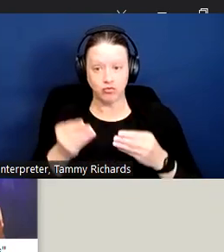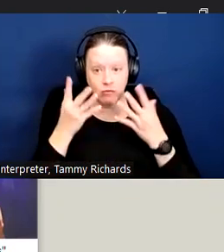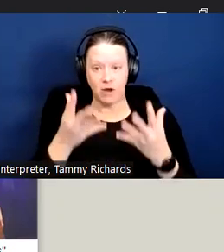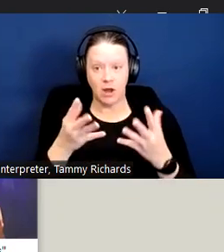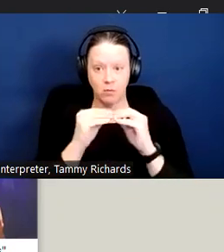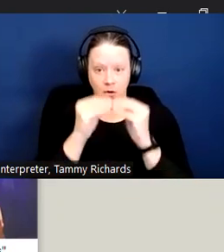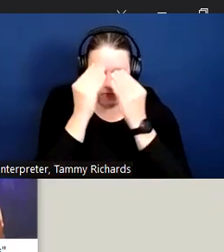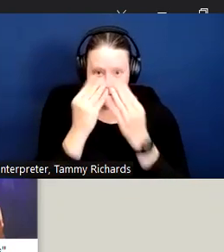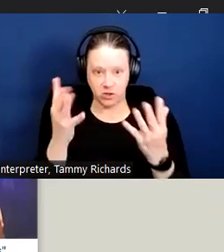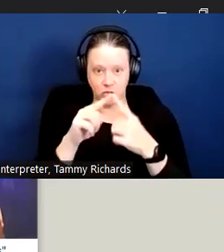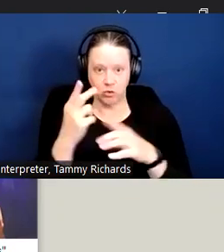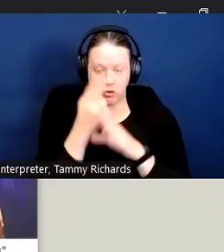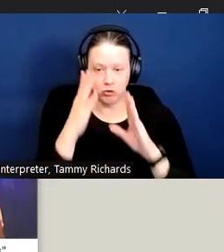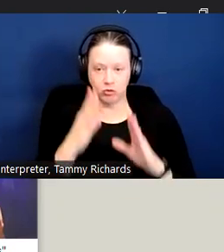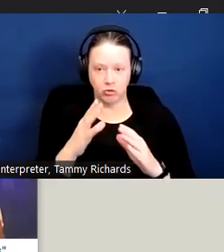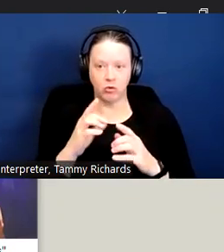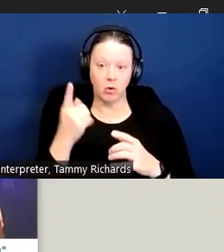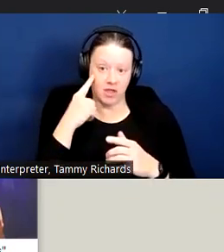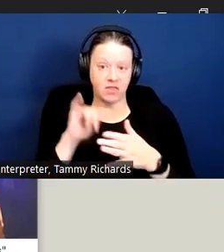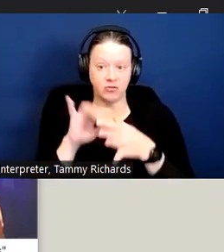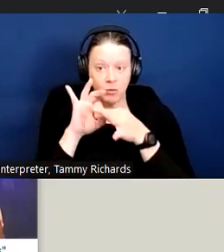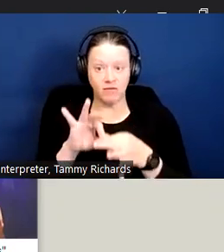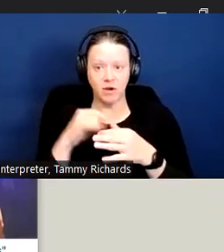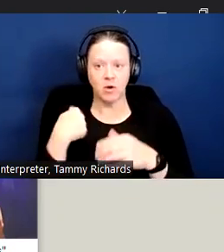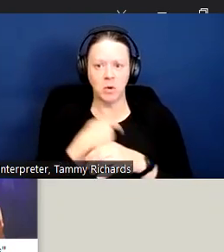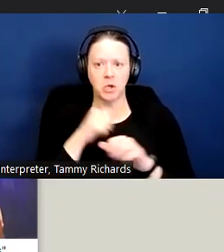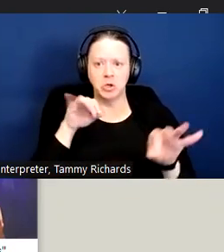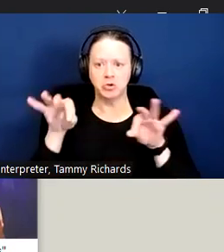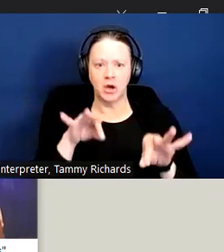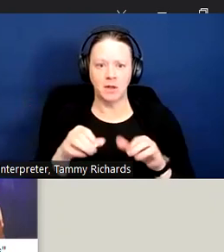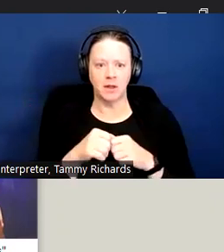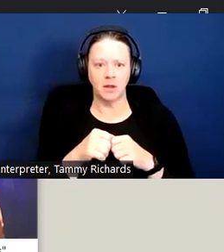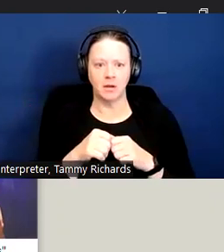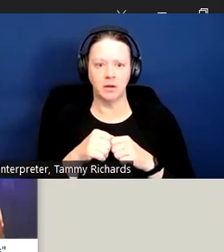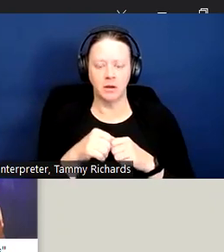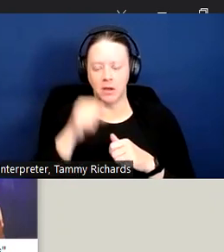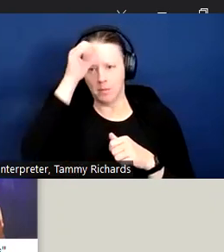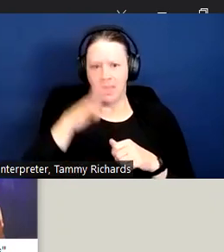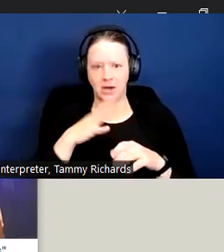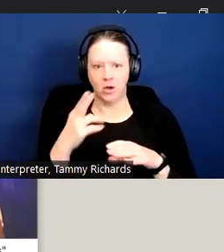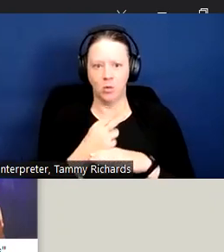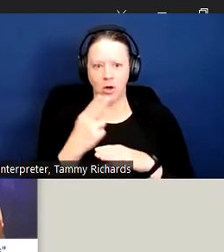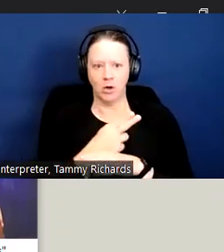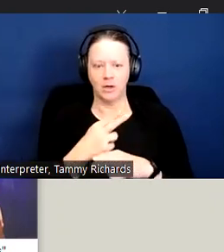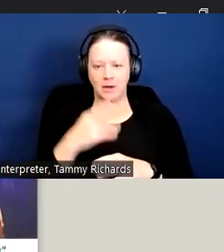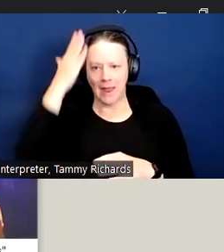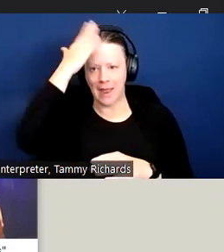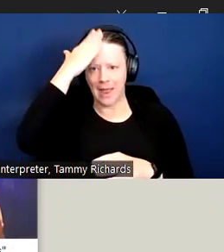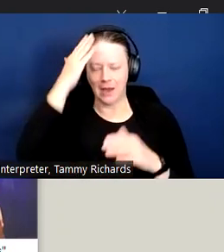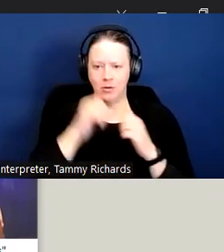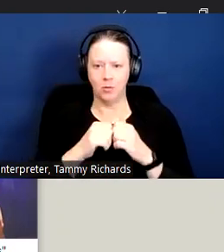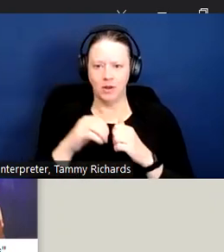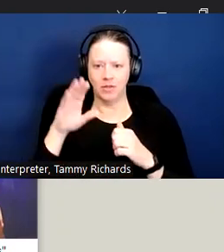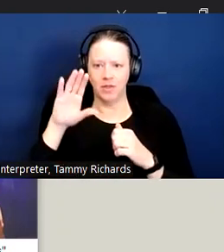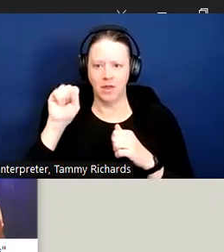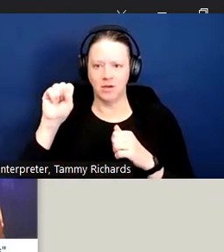to the users or think it's relevant, we could describe that as man wearing hat with a